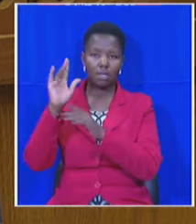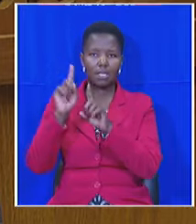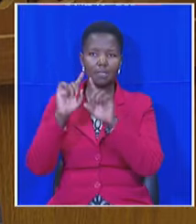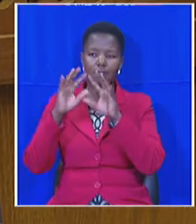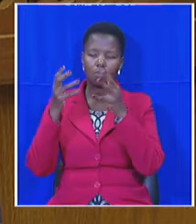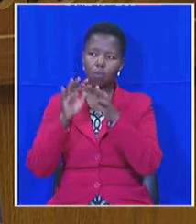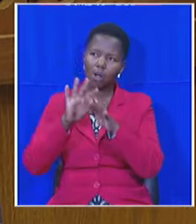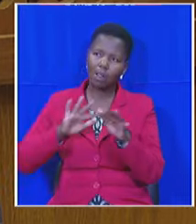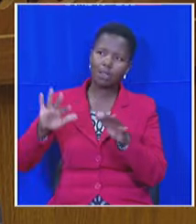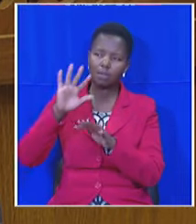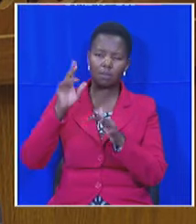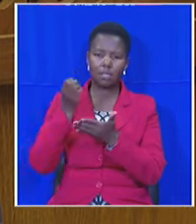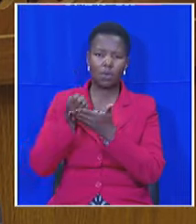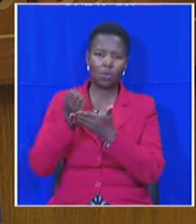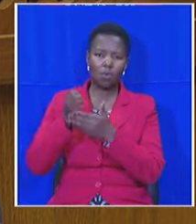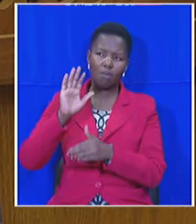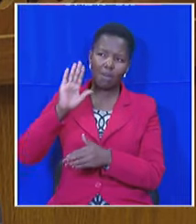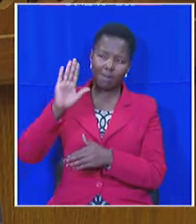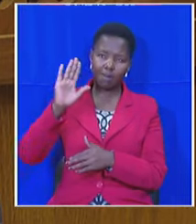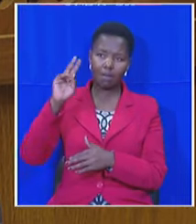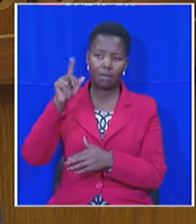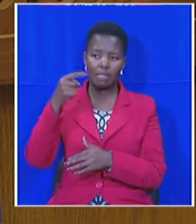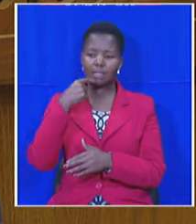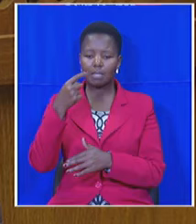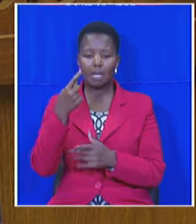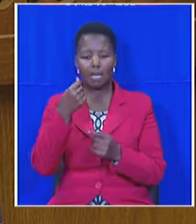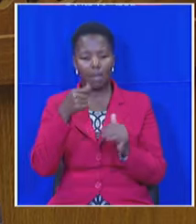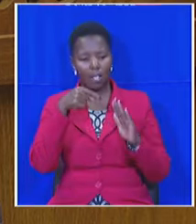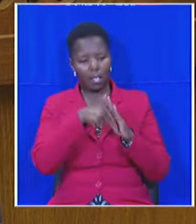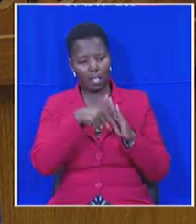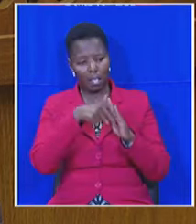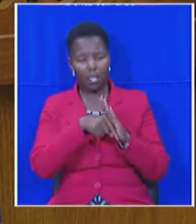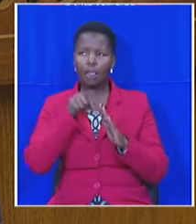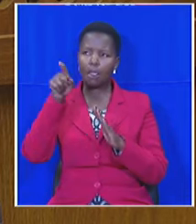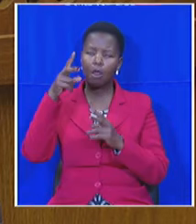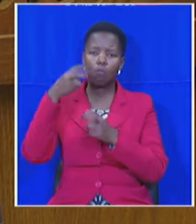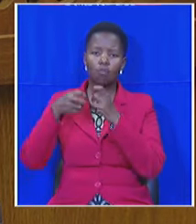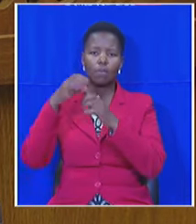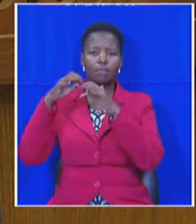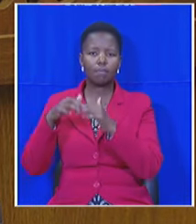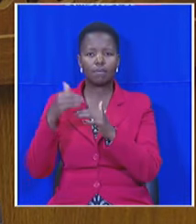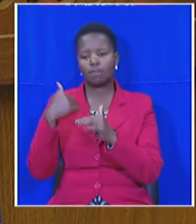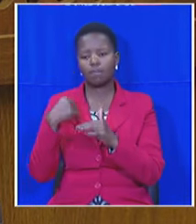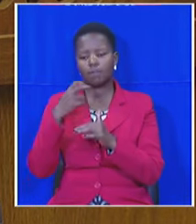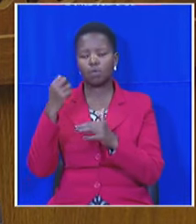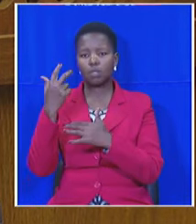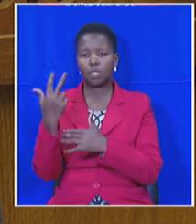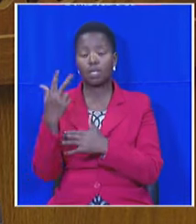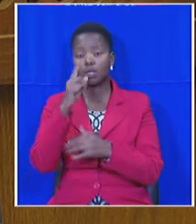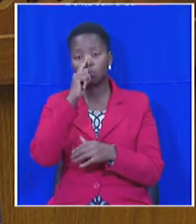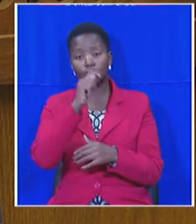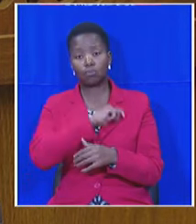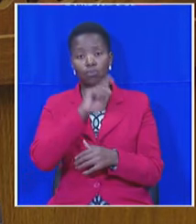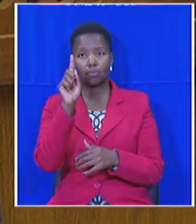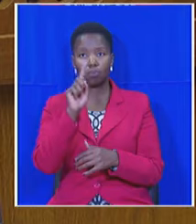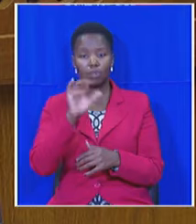economic climate have been used as an excuse to explain the South African stunted growth, the fact remains that our country